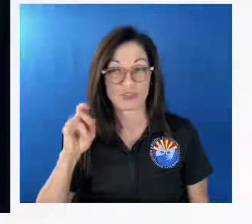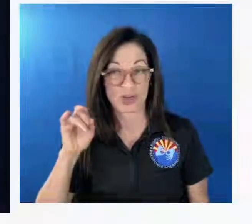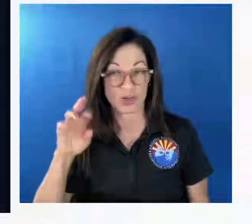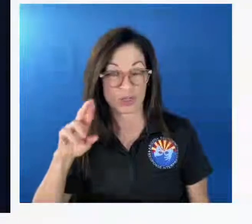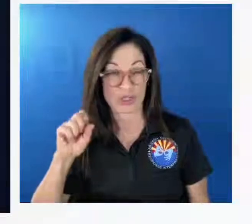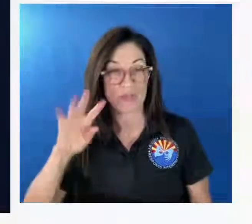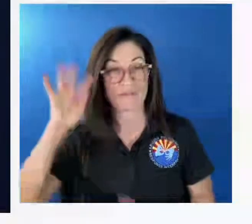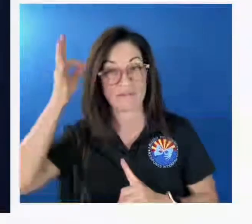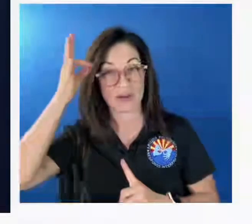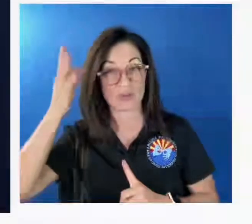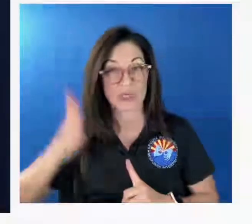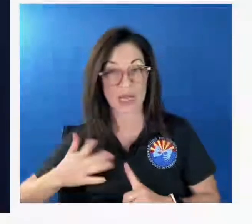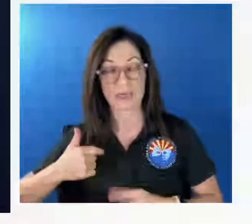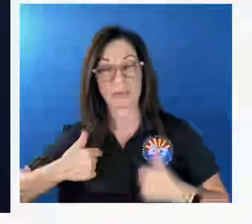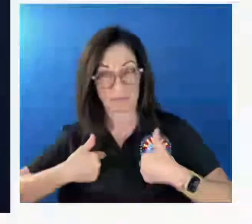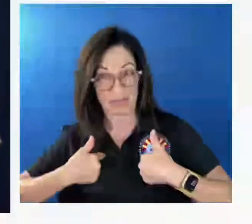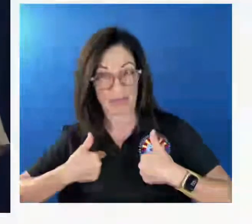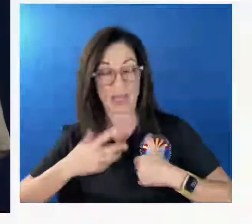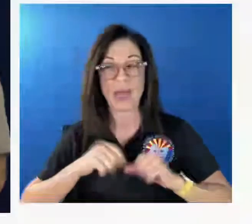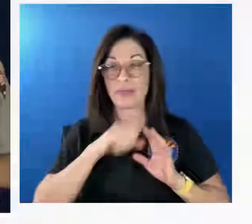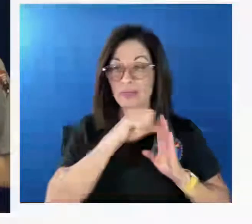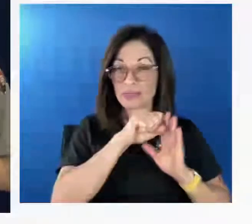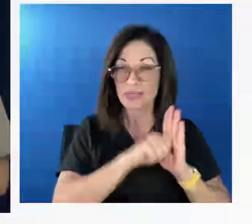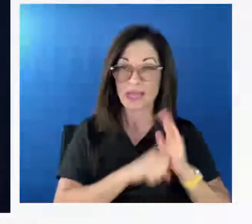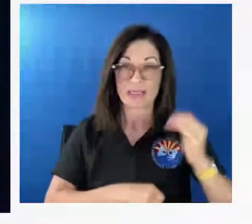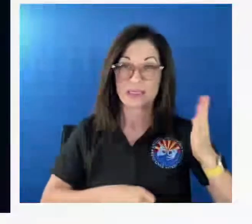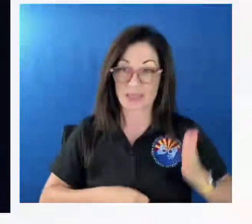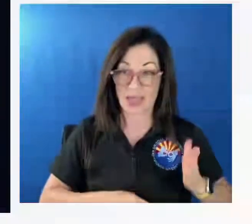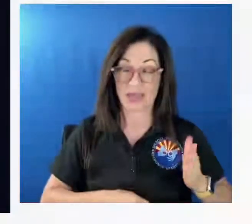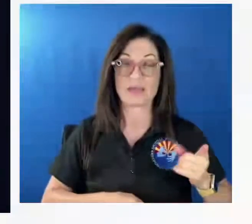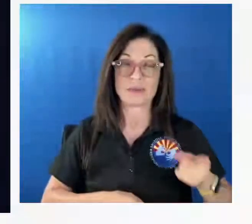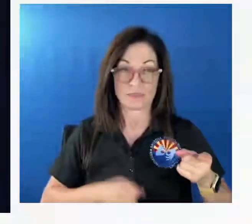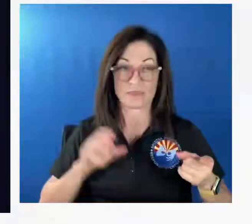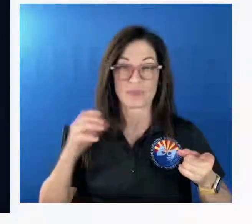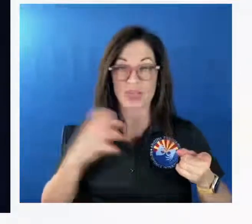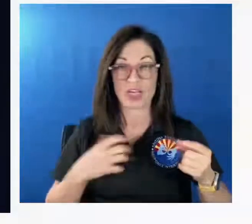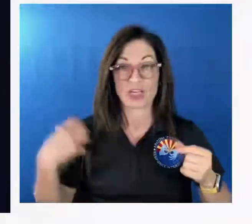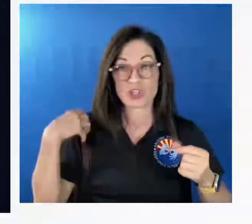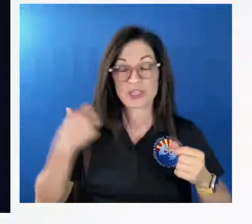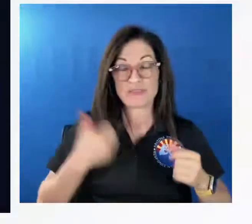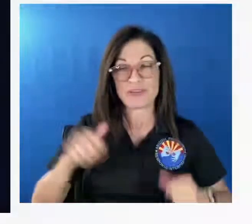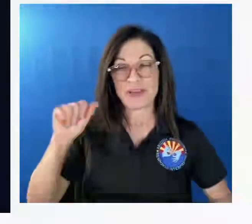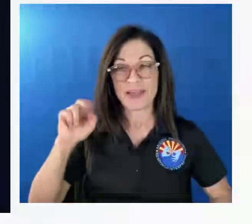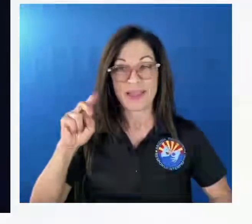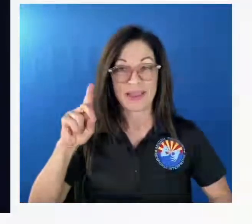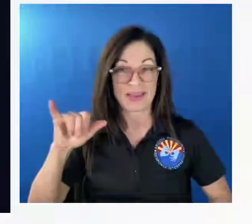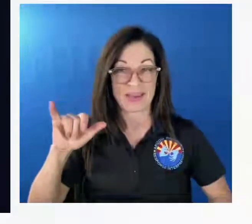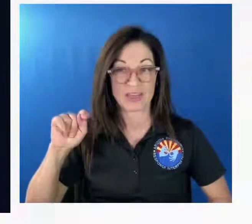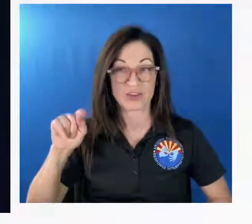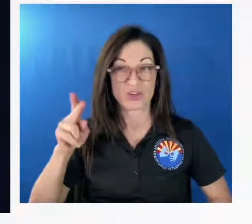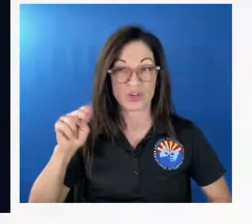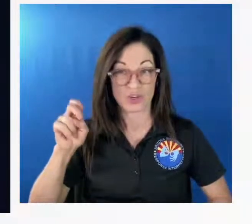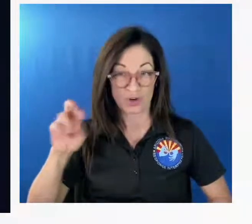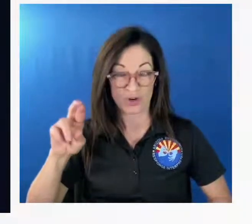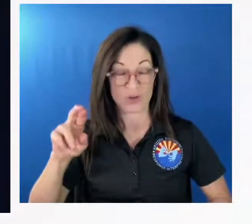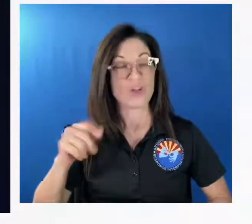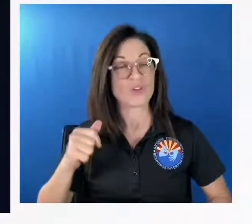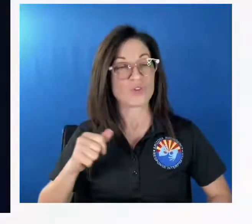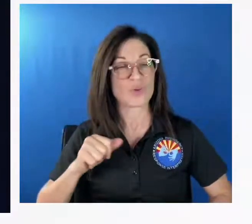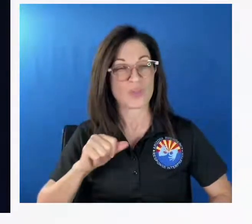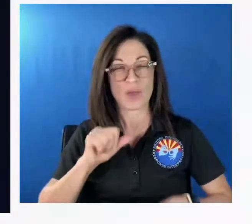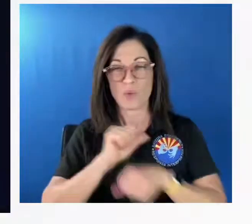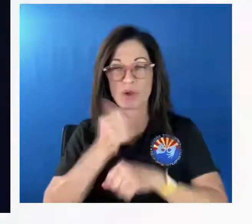me, and on the state side, which is Chief Andy Turner. And so they operate under that